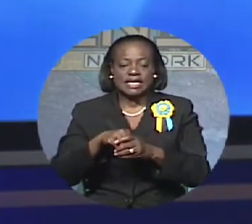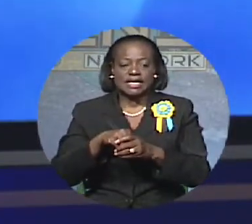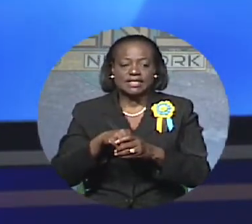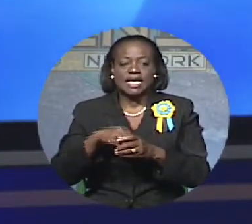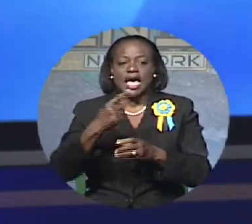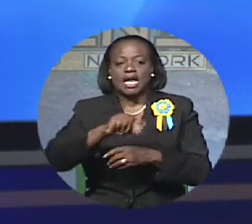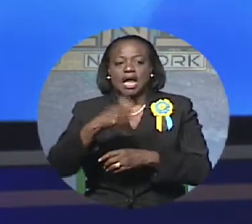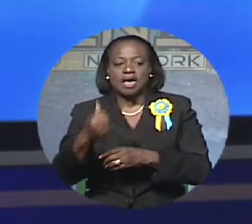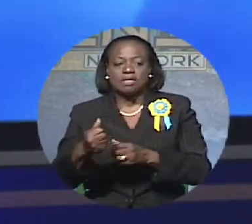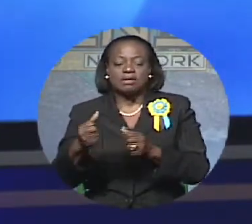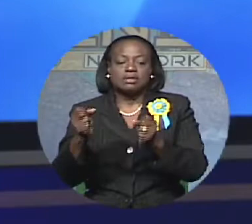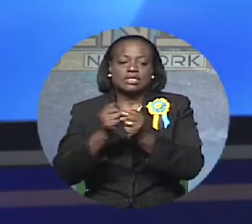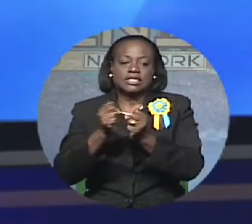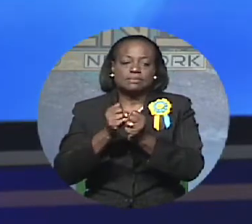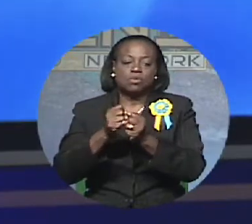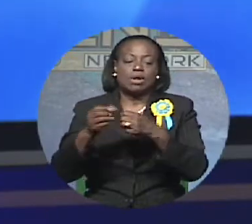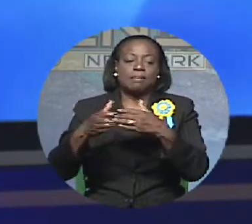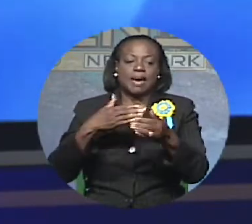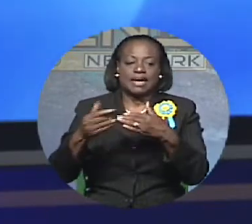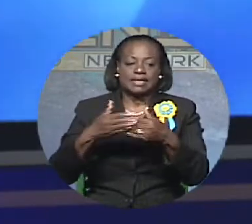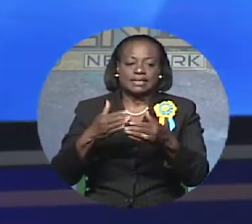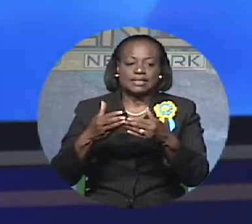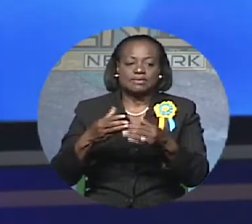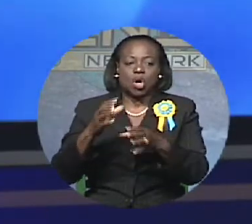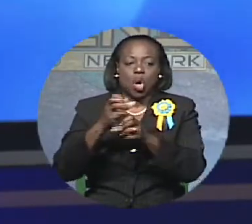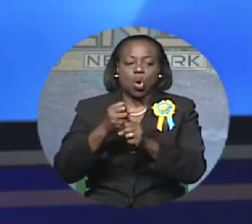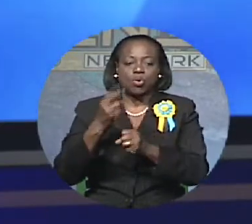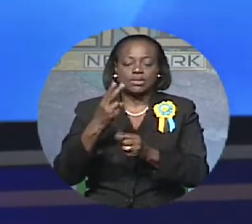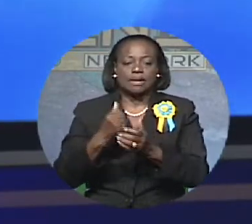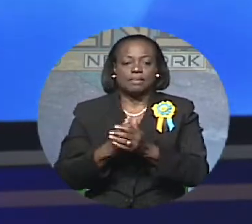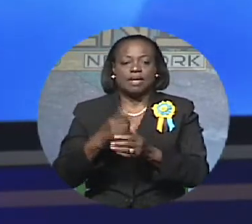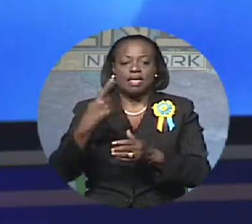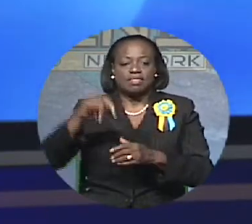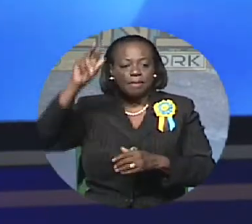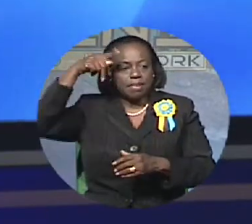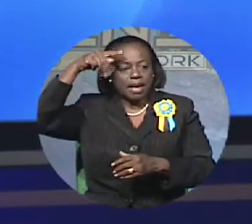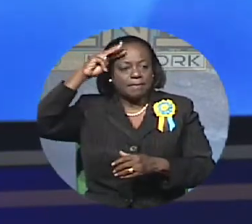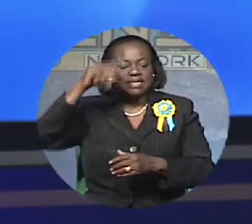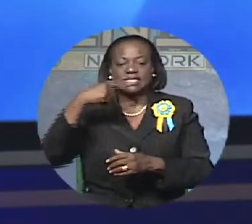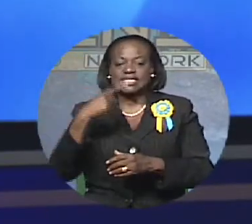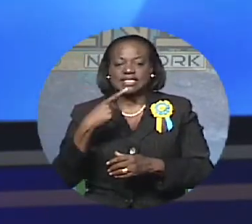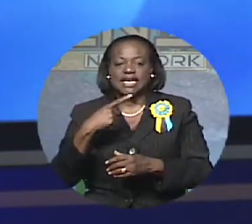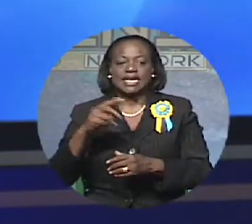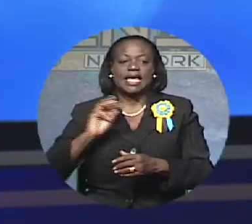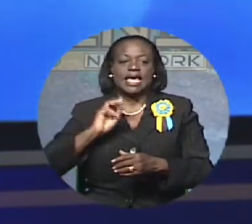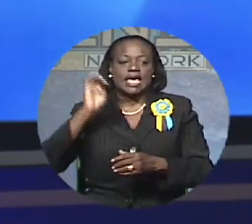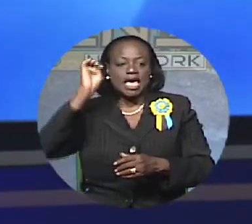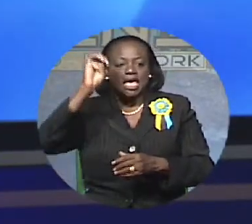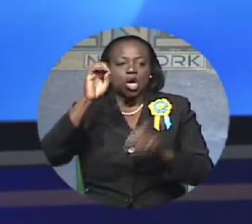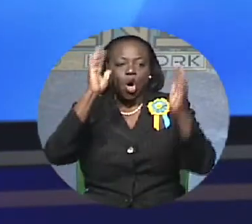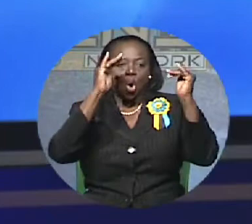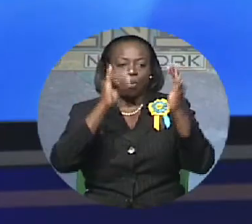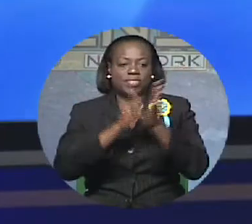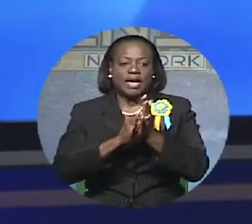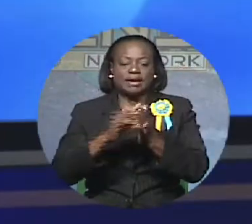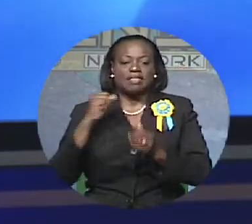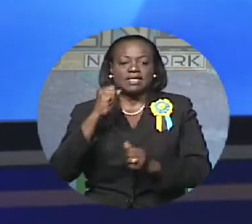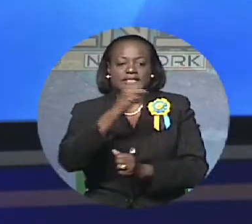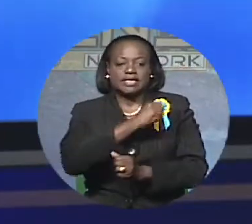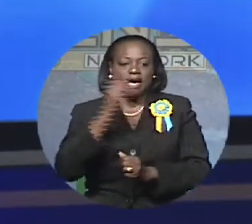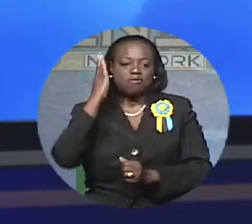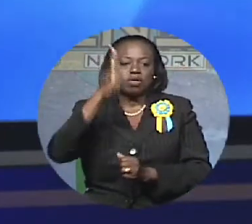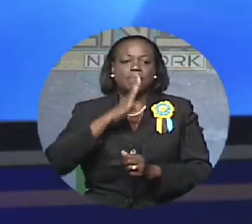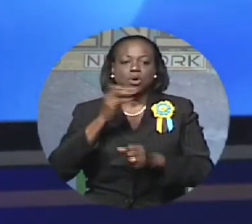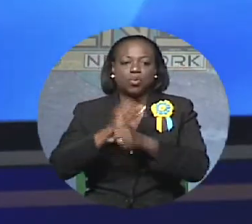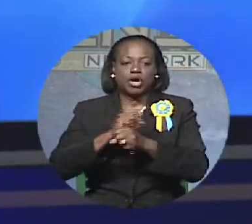small matters have accounted for the holdup in relocation. The Prime Minister said that he anticipates that staff will be operating out of the